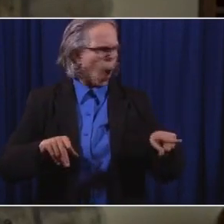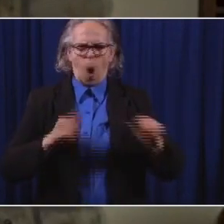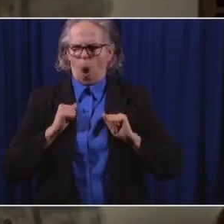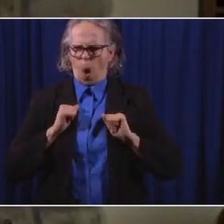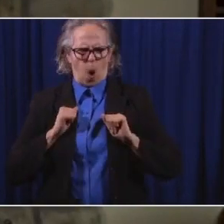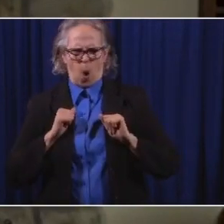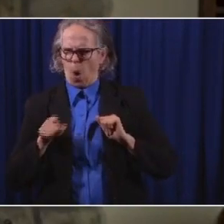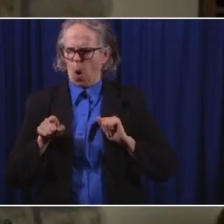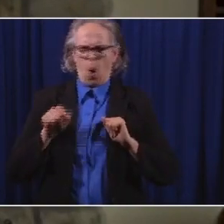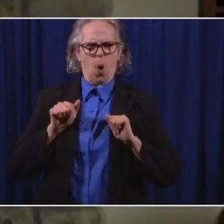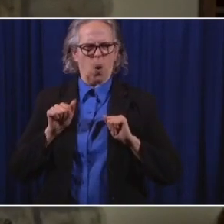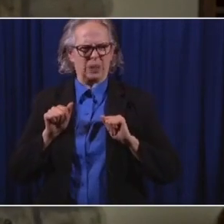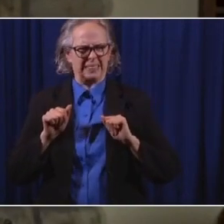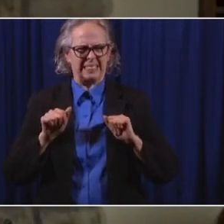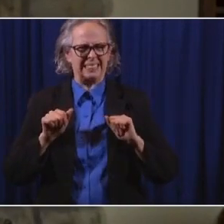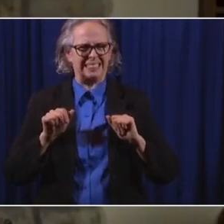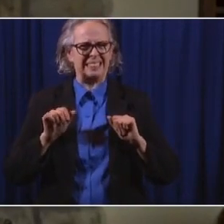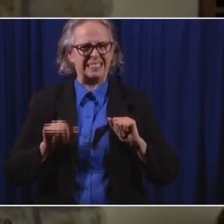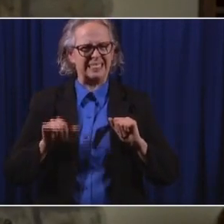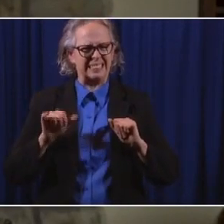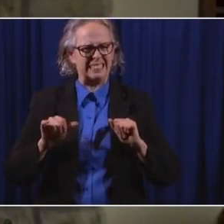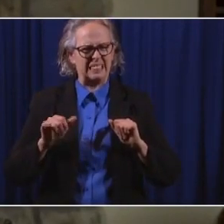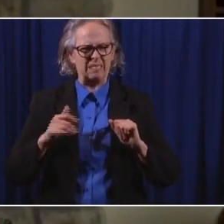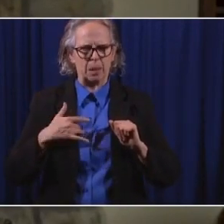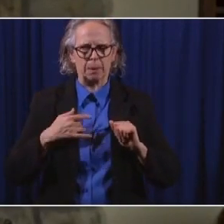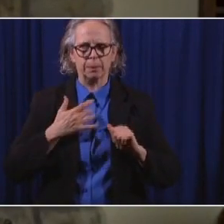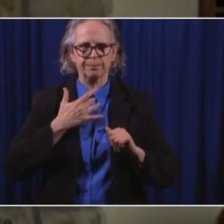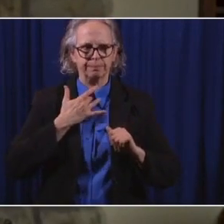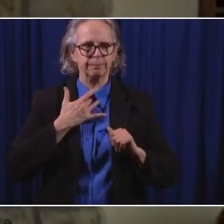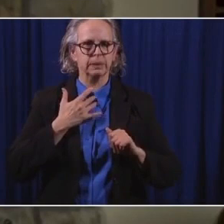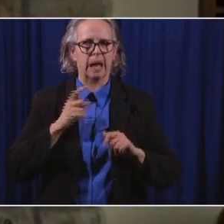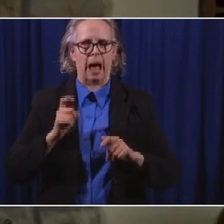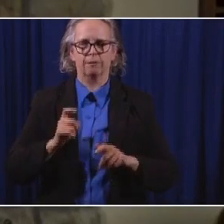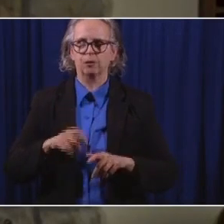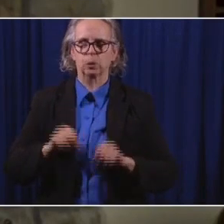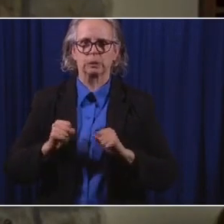doing to their community, I think we're going to see mask compliance and wearing go up.